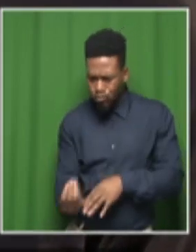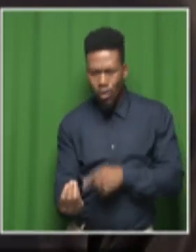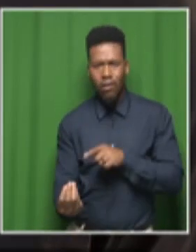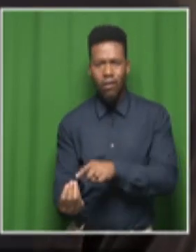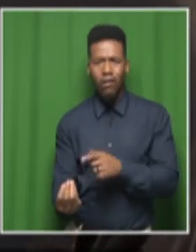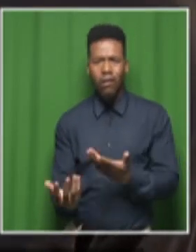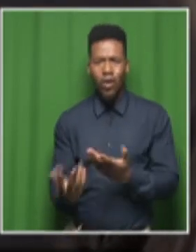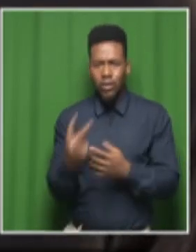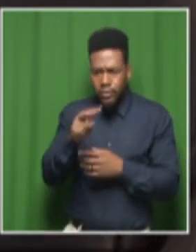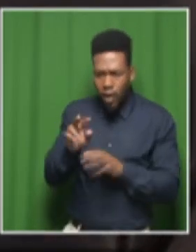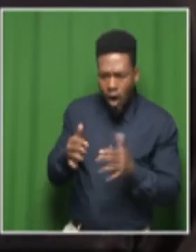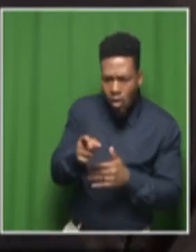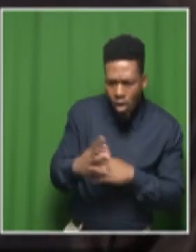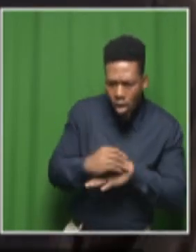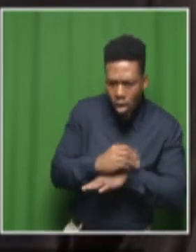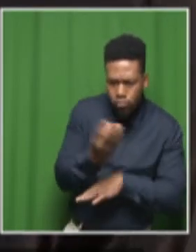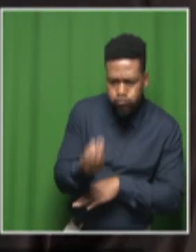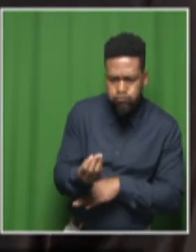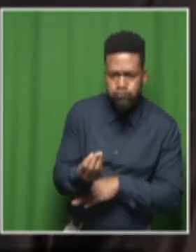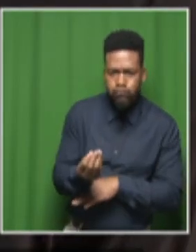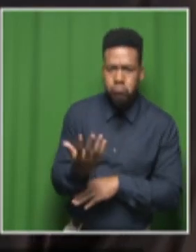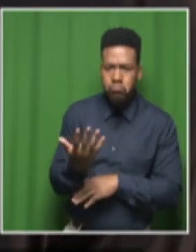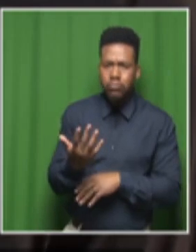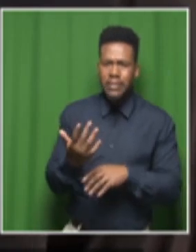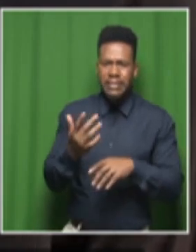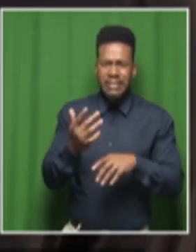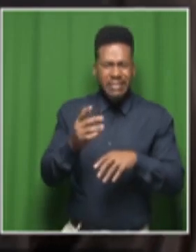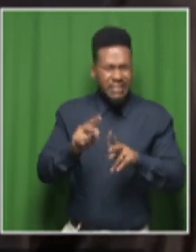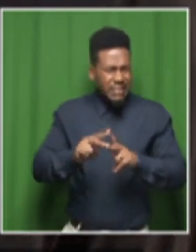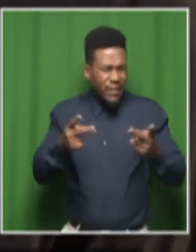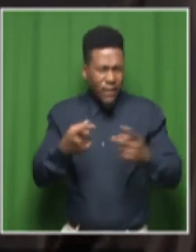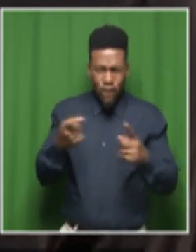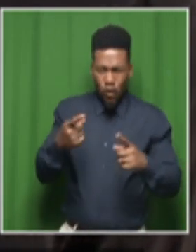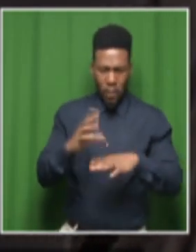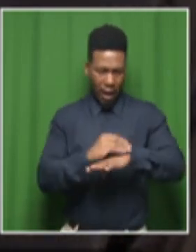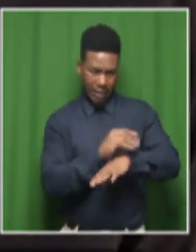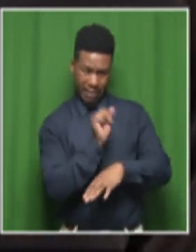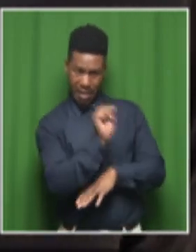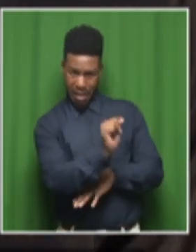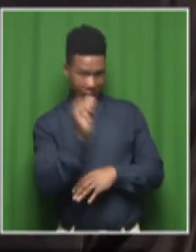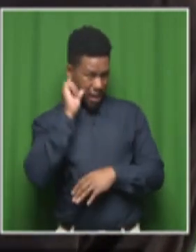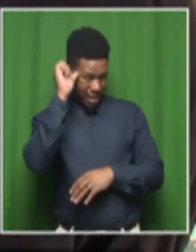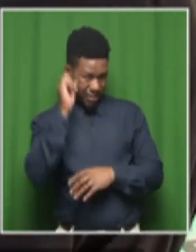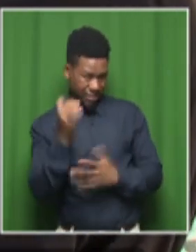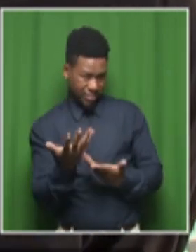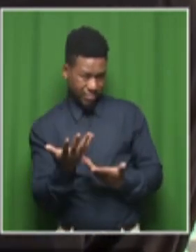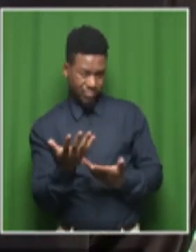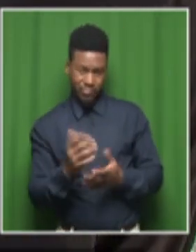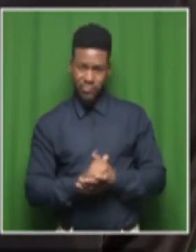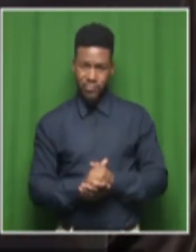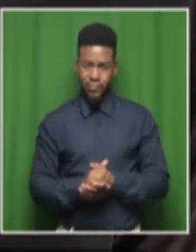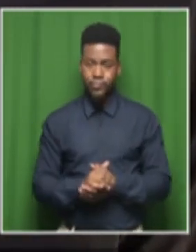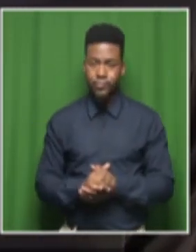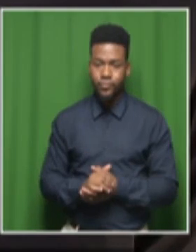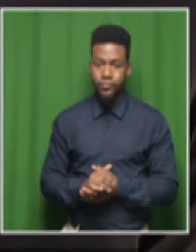looking at how cancer treatment for children differs from that of adults, talk us through the difference on that front. Okay, well,